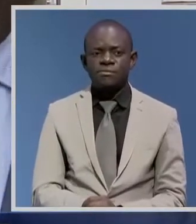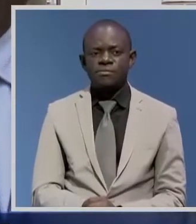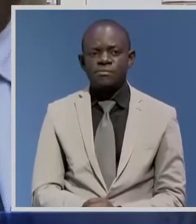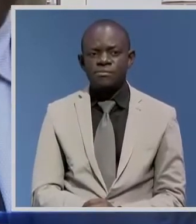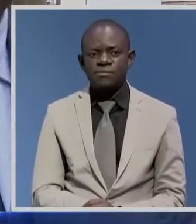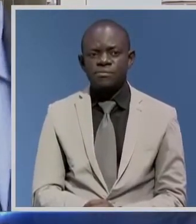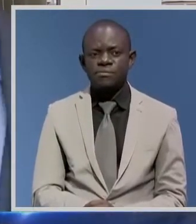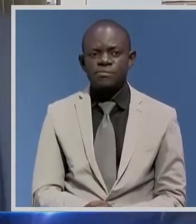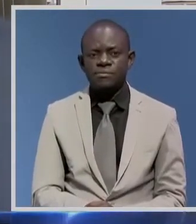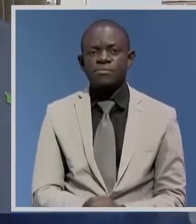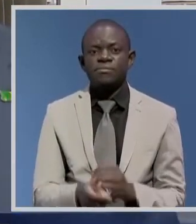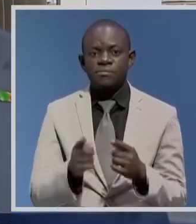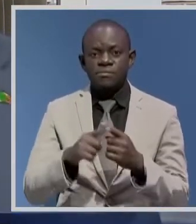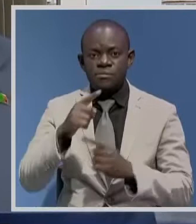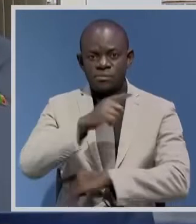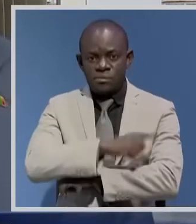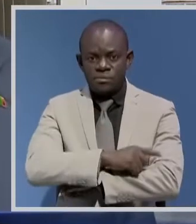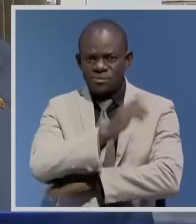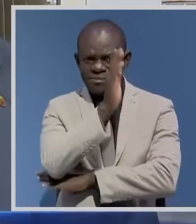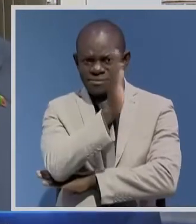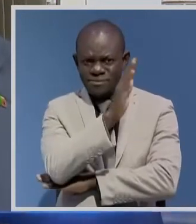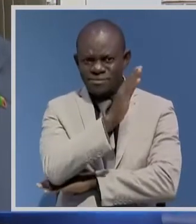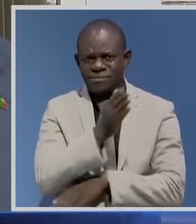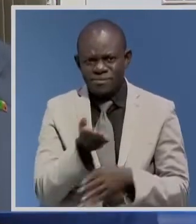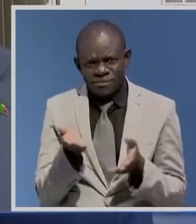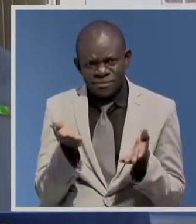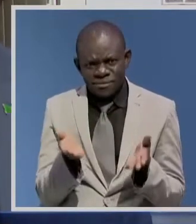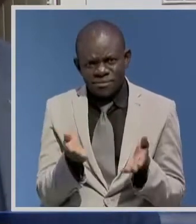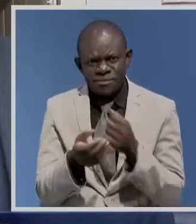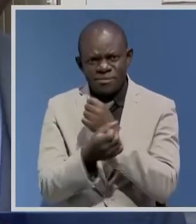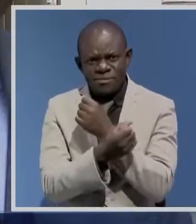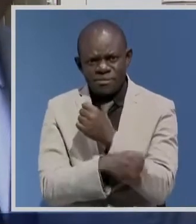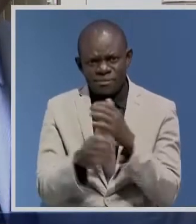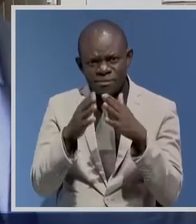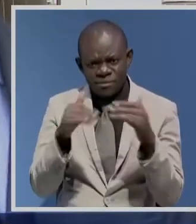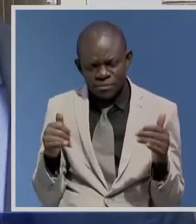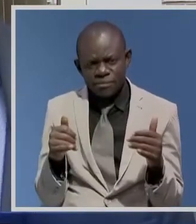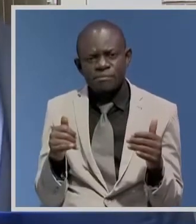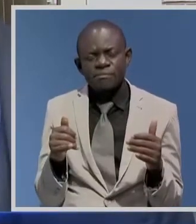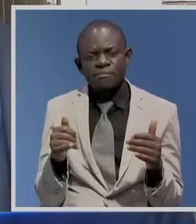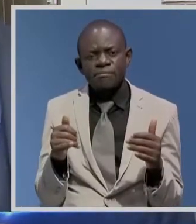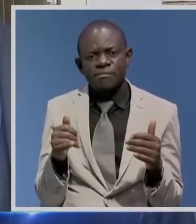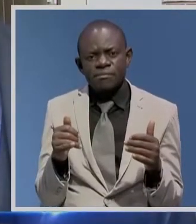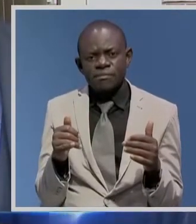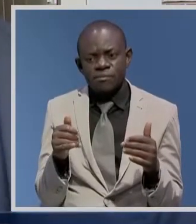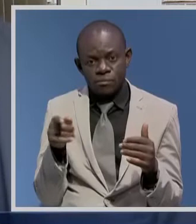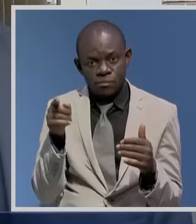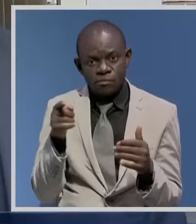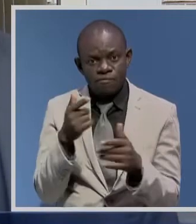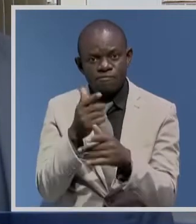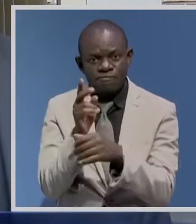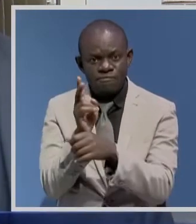This afternoon here at State House, and this meeting was preceded by the Council of Ministers, Troika